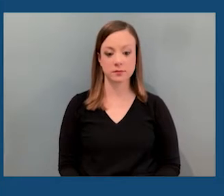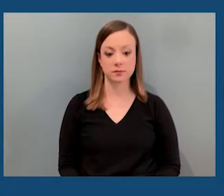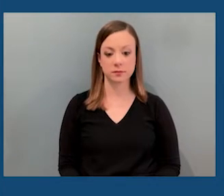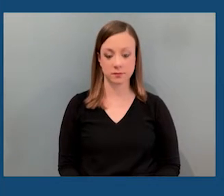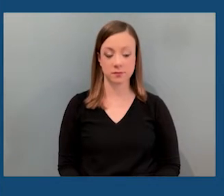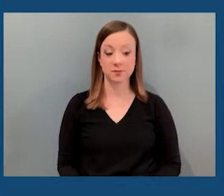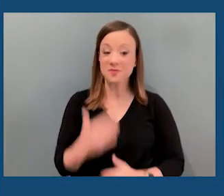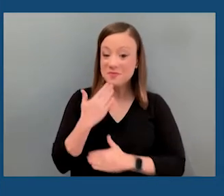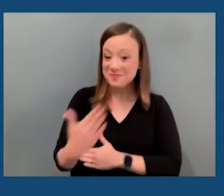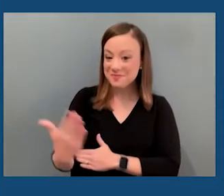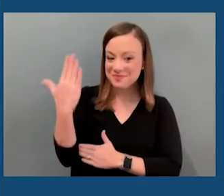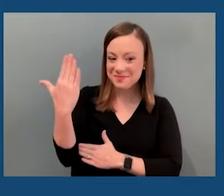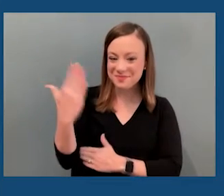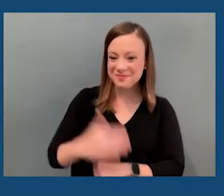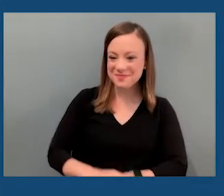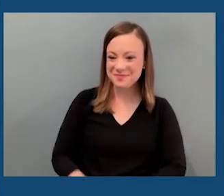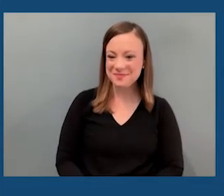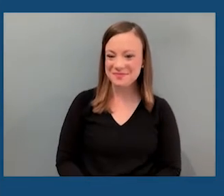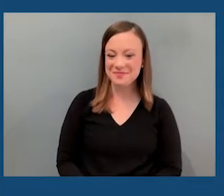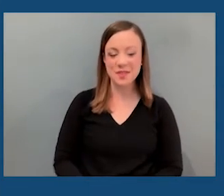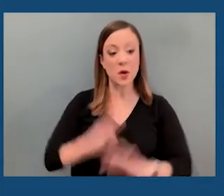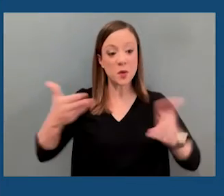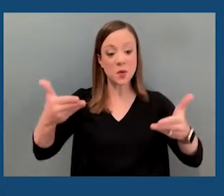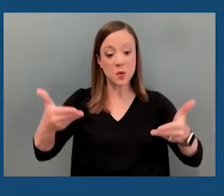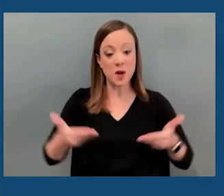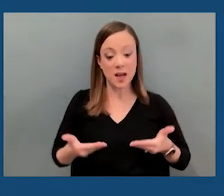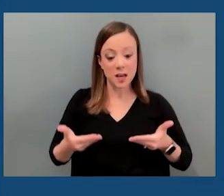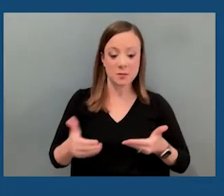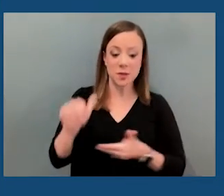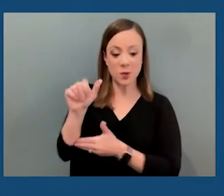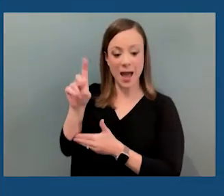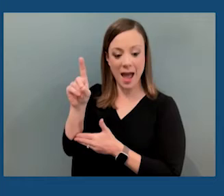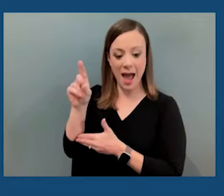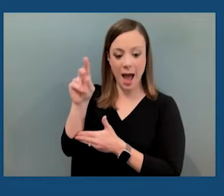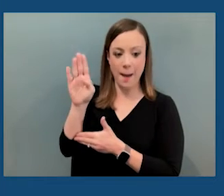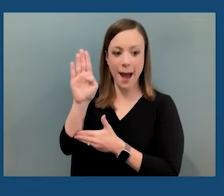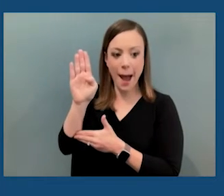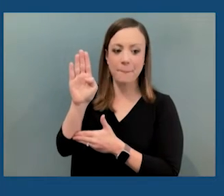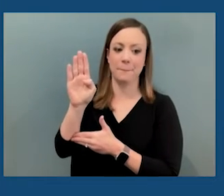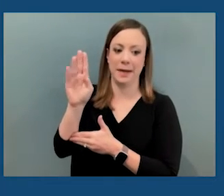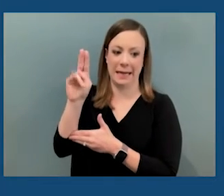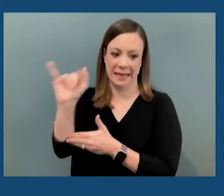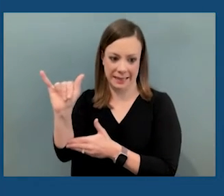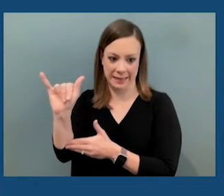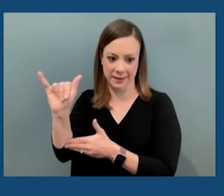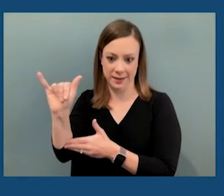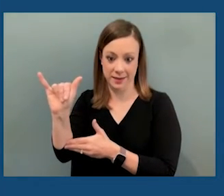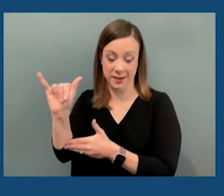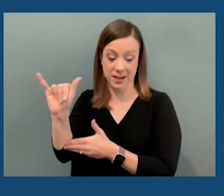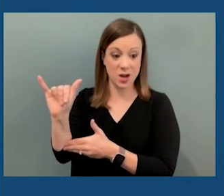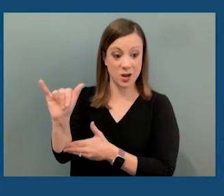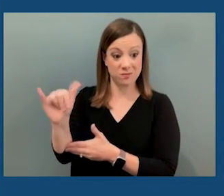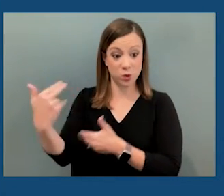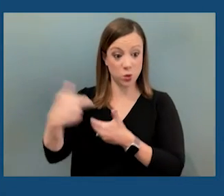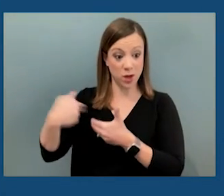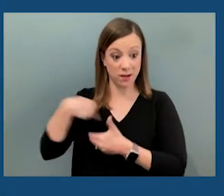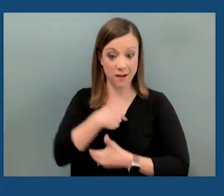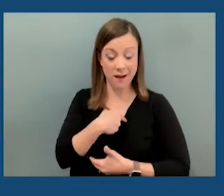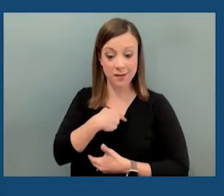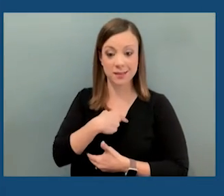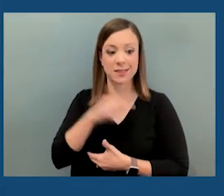Good morning, and welcome to ABNY. With us today is the governor of our great state, Kathy